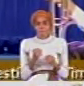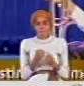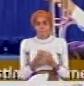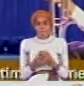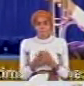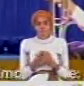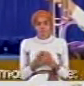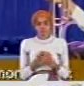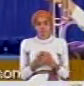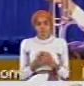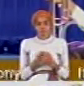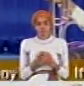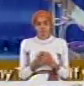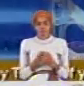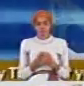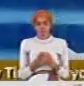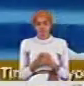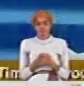May I be Jesus.